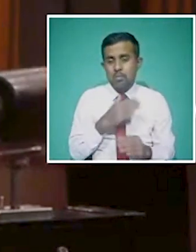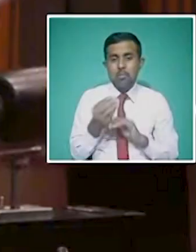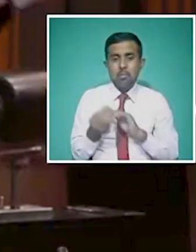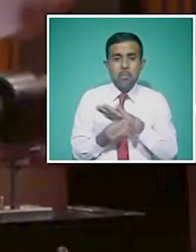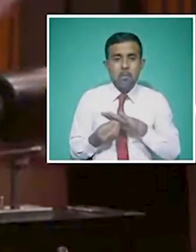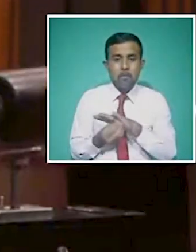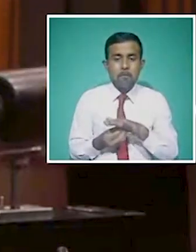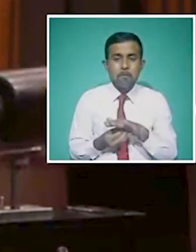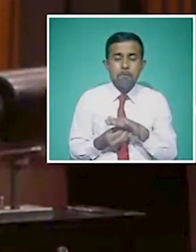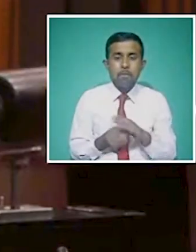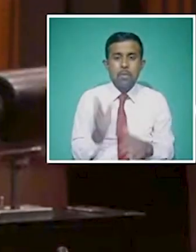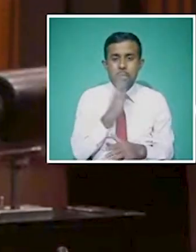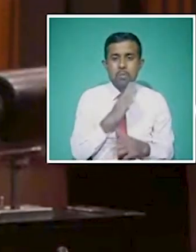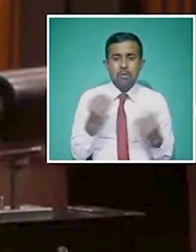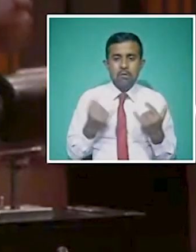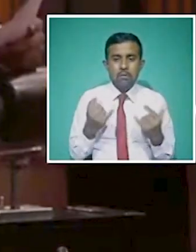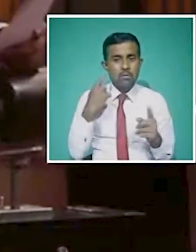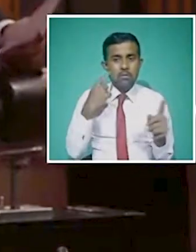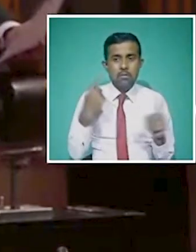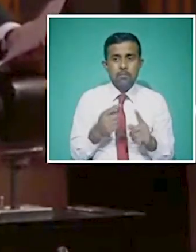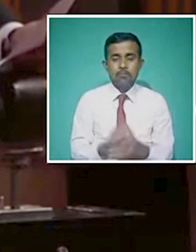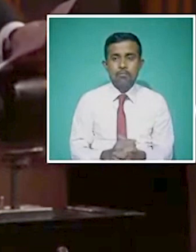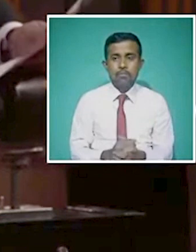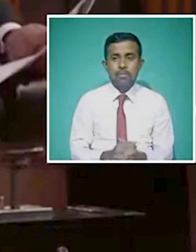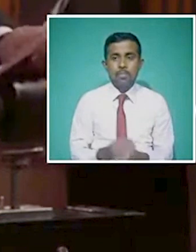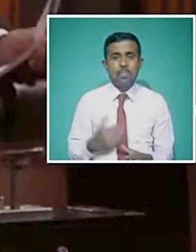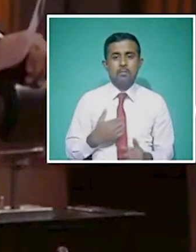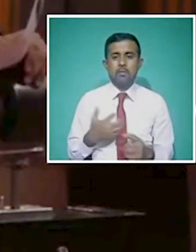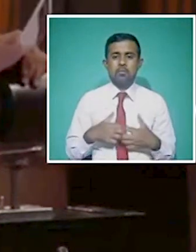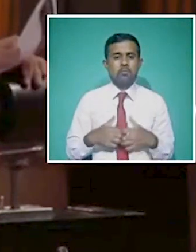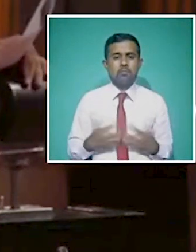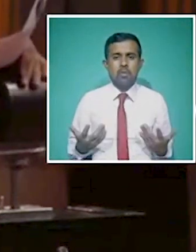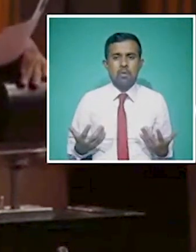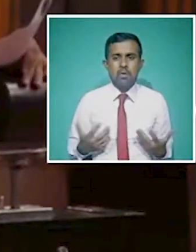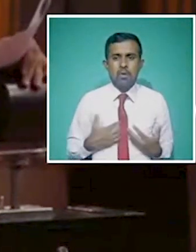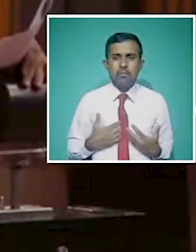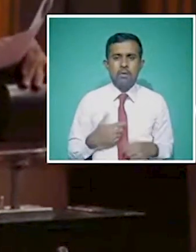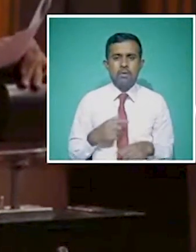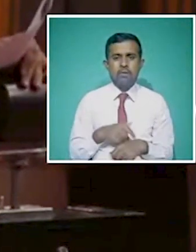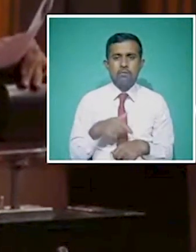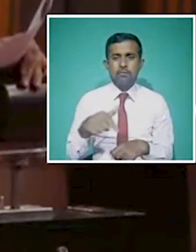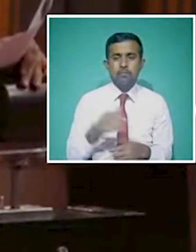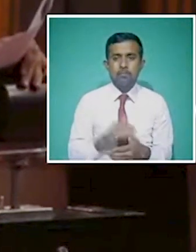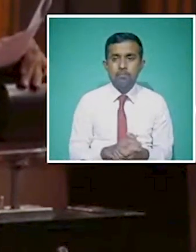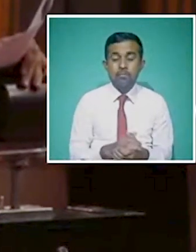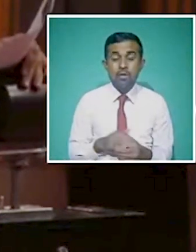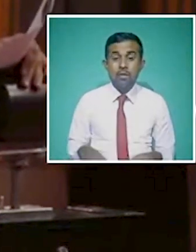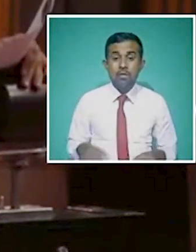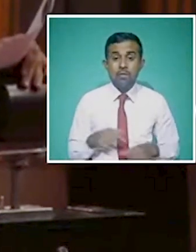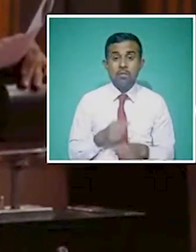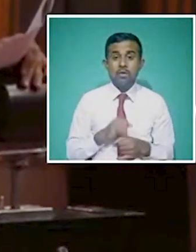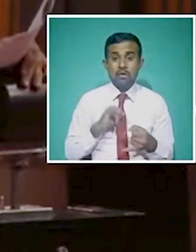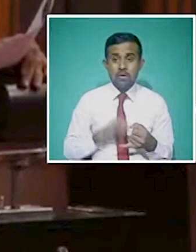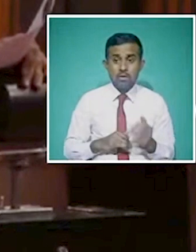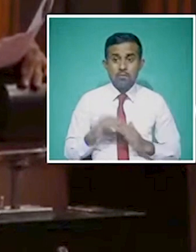country thing meka gana kiyenawada samahara gannalo naha me vaatha dushane apit nam bala paanne apita mokadda oka thawa kal thiyenawane kiyala habai ada wenaturu api gas